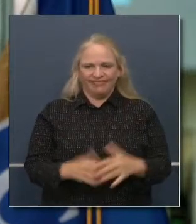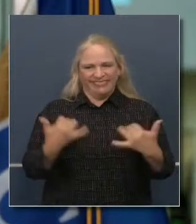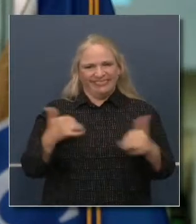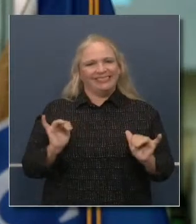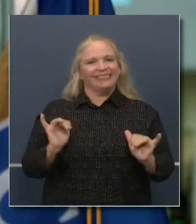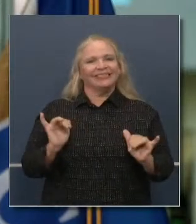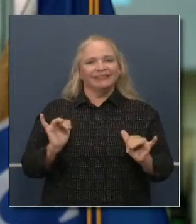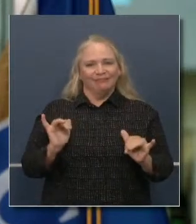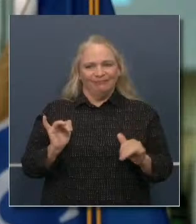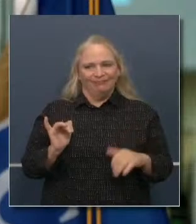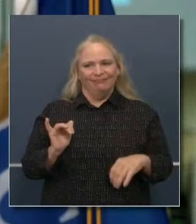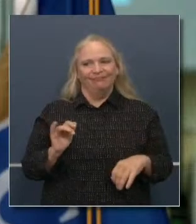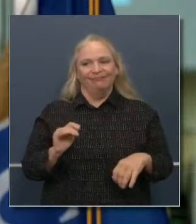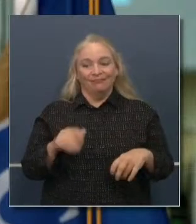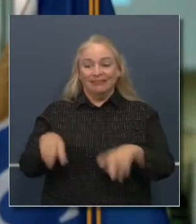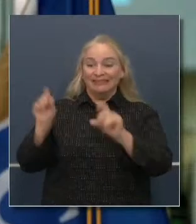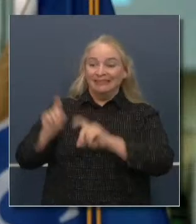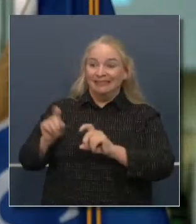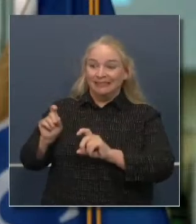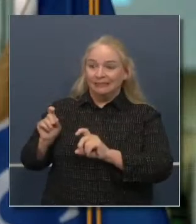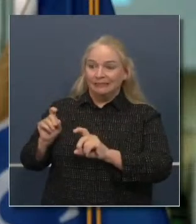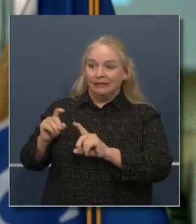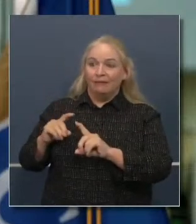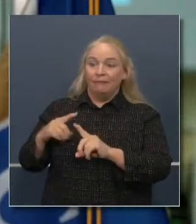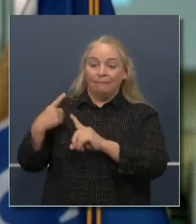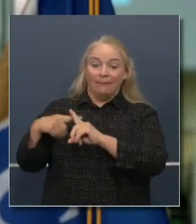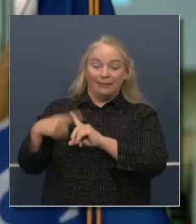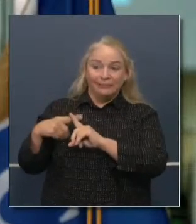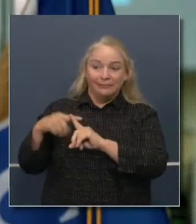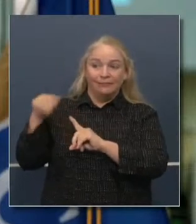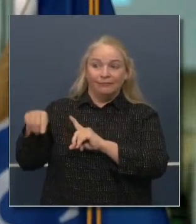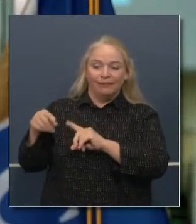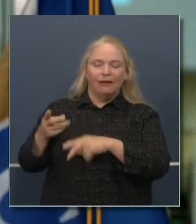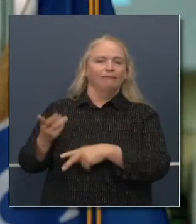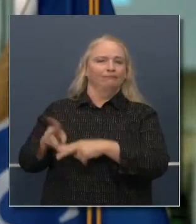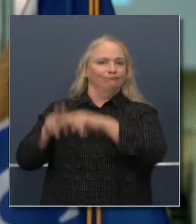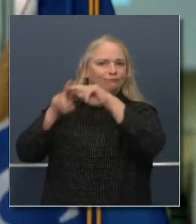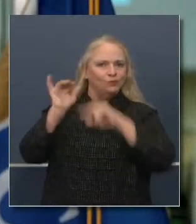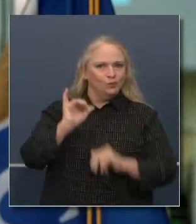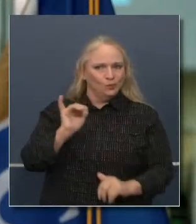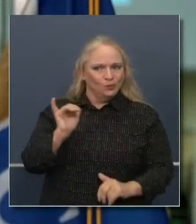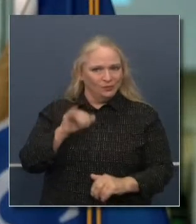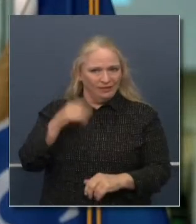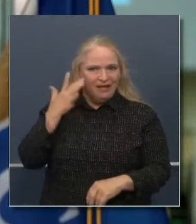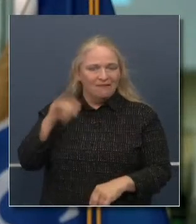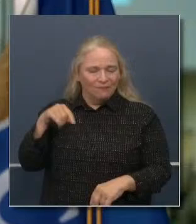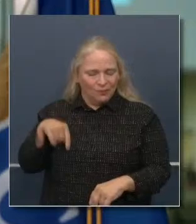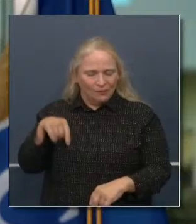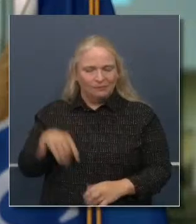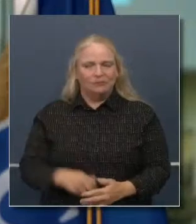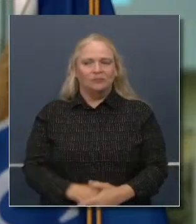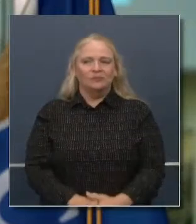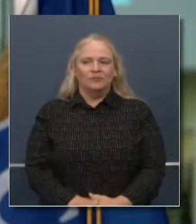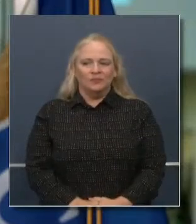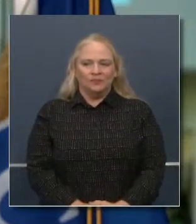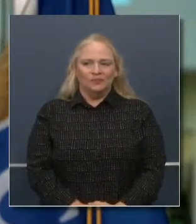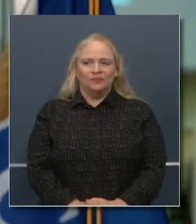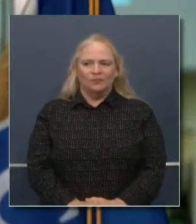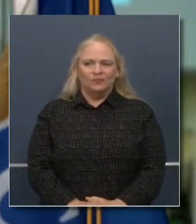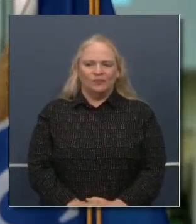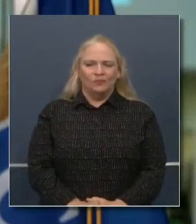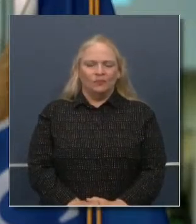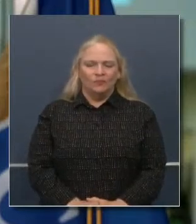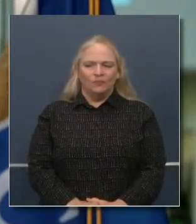of positivity here in the state of California. I'll go through those very detailed terms in a moment, but